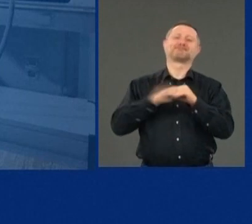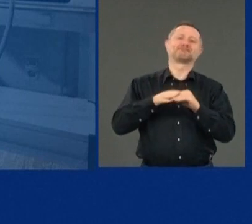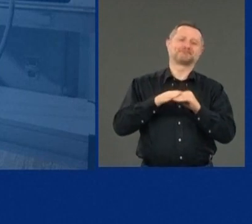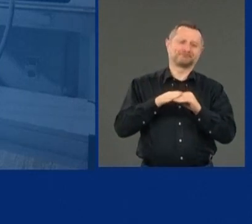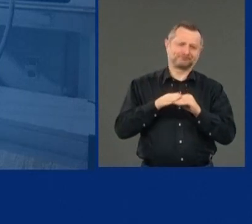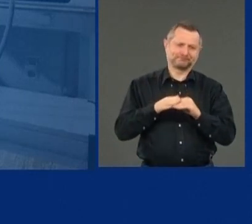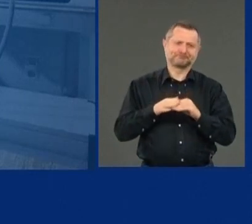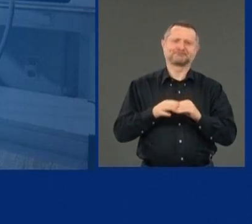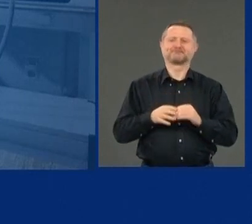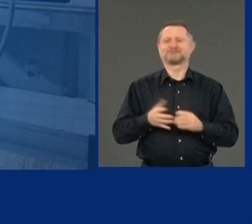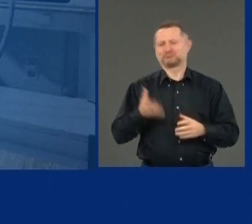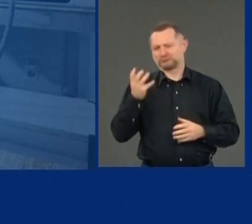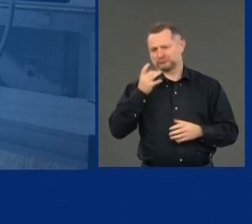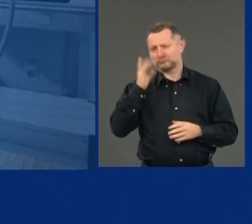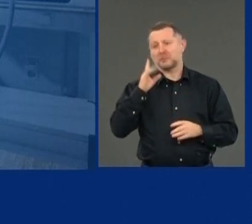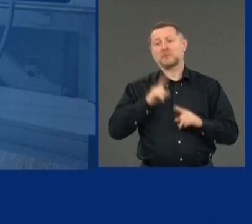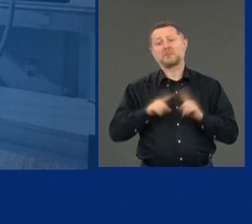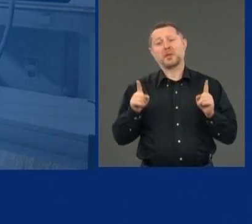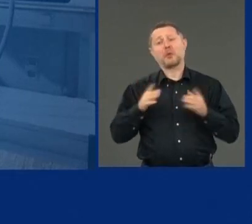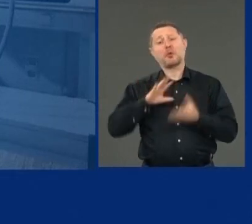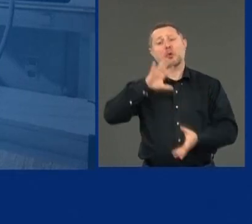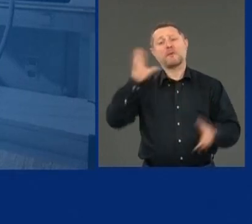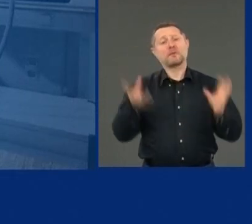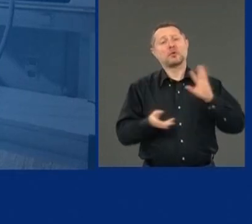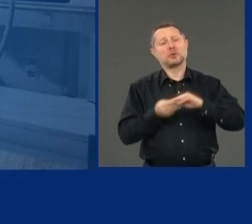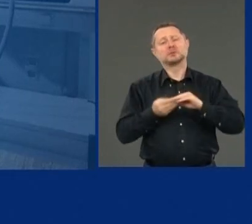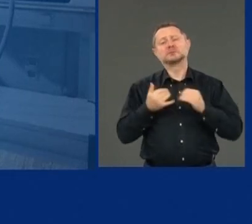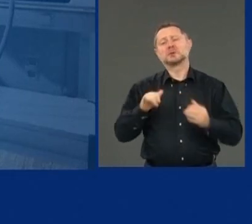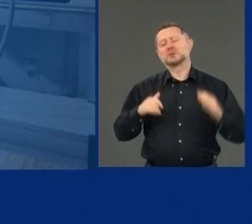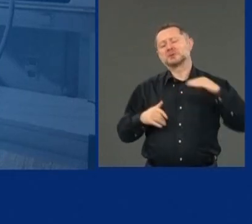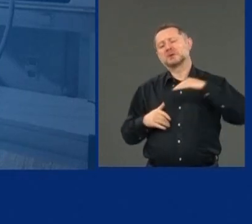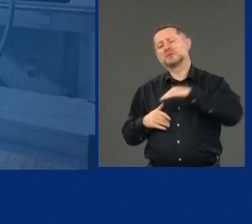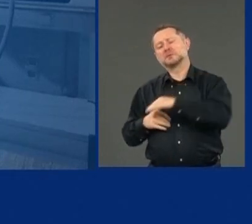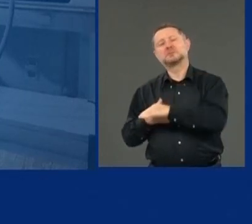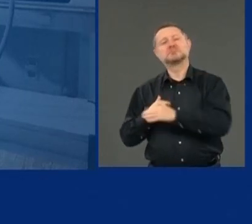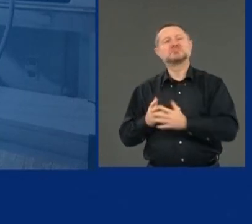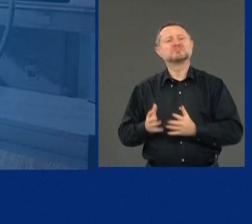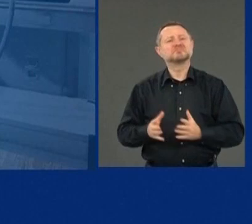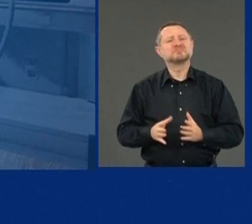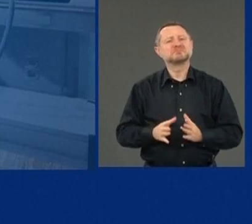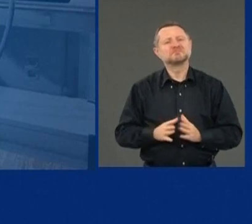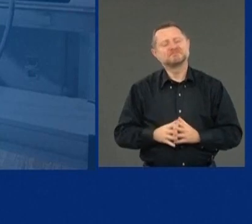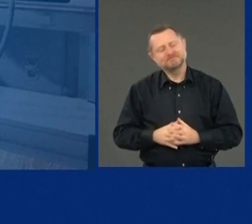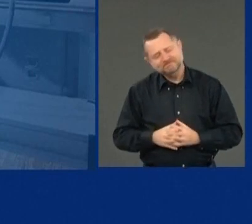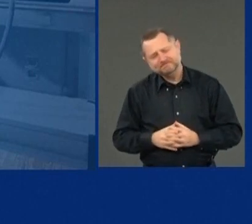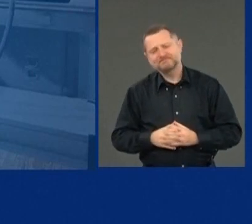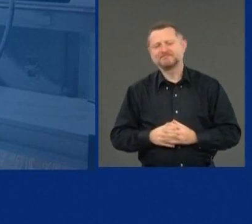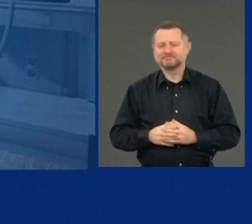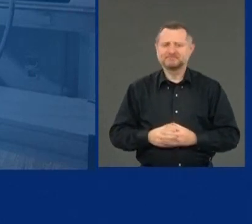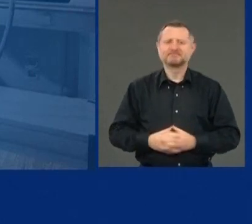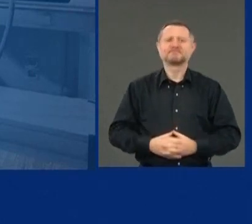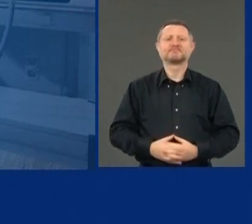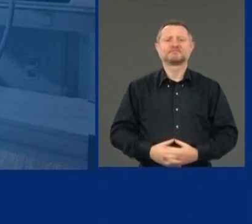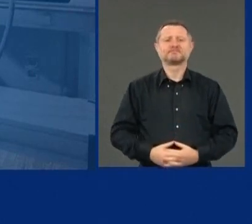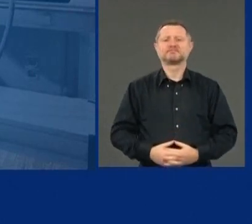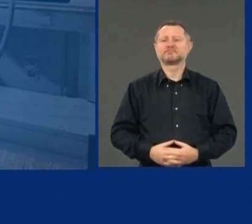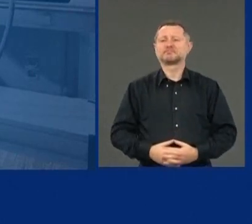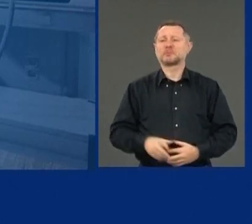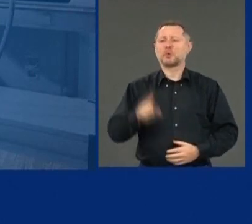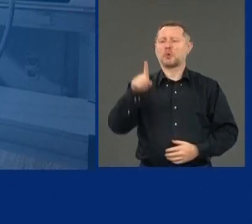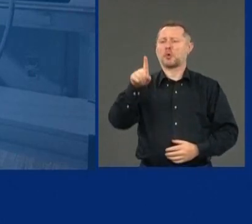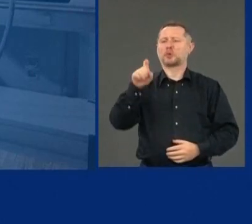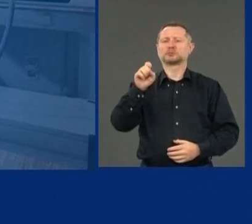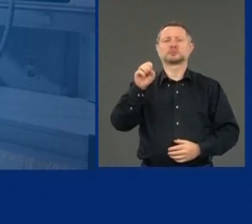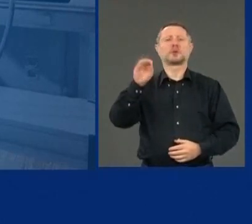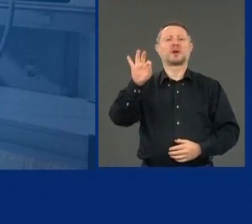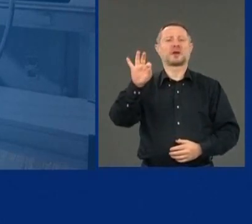news, but the overall line is still good. And the 109 families